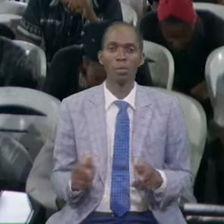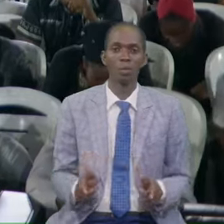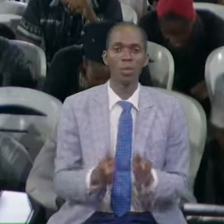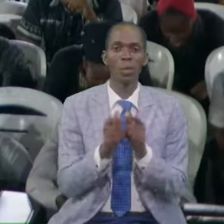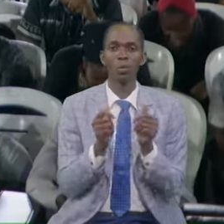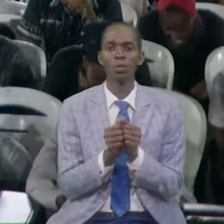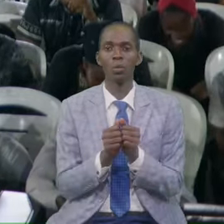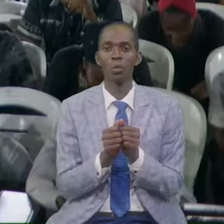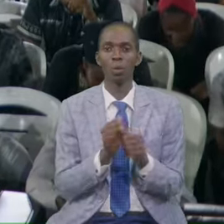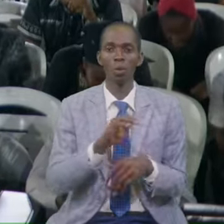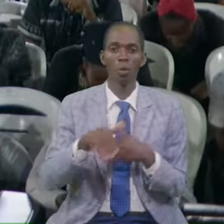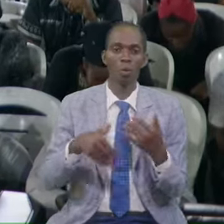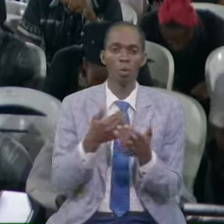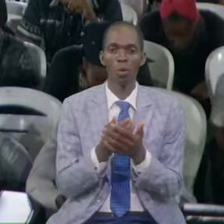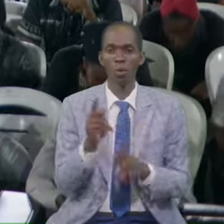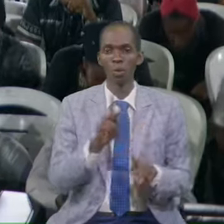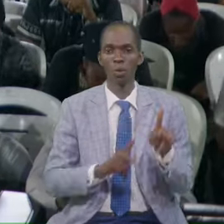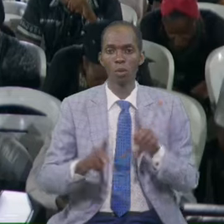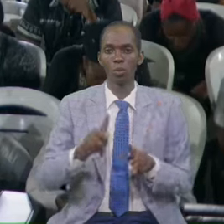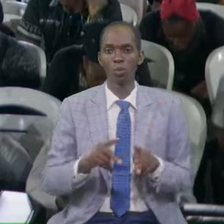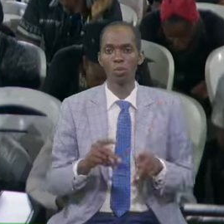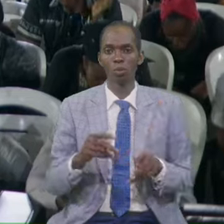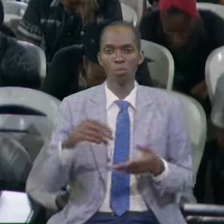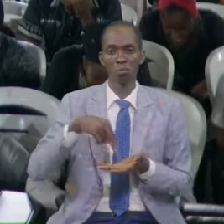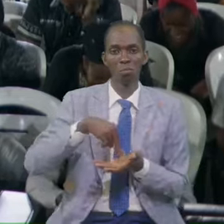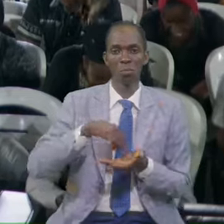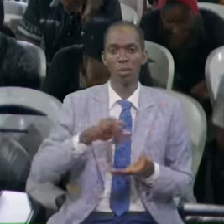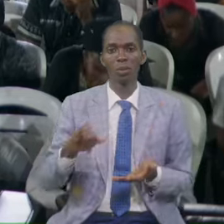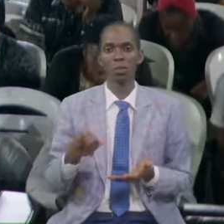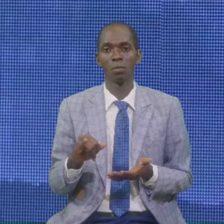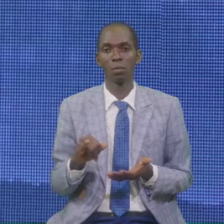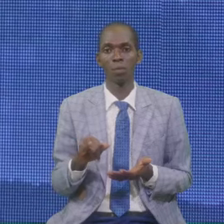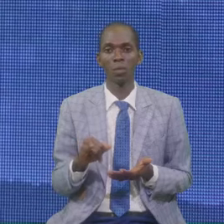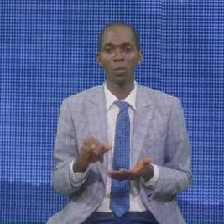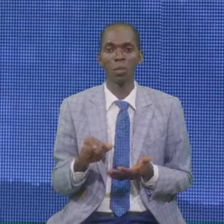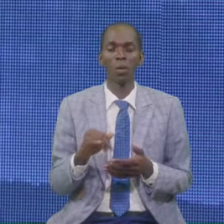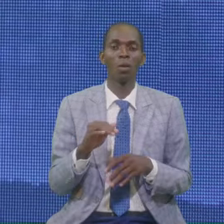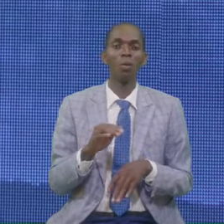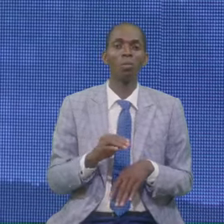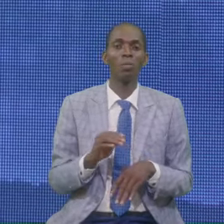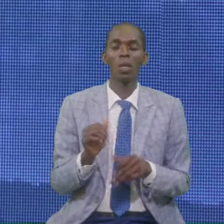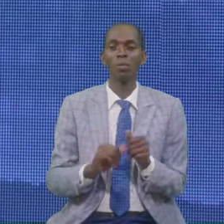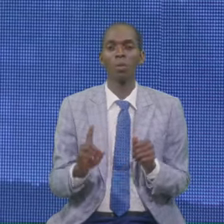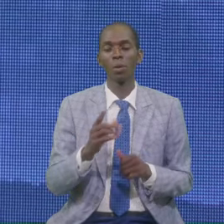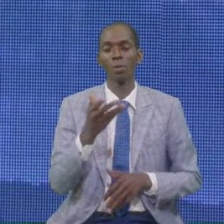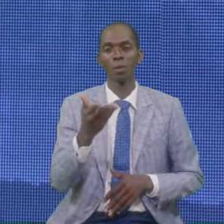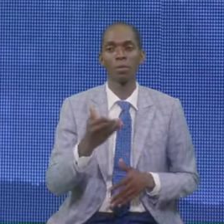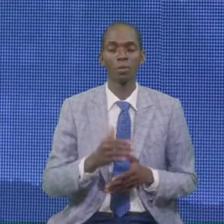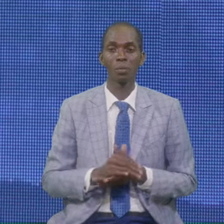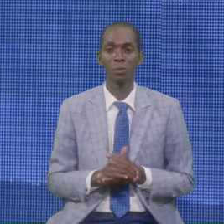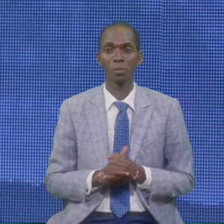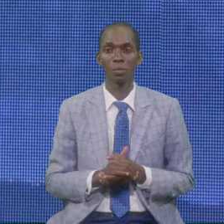of the entire field and make sure all